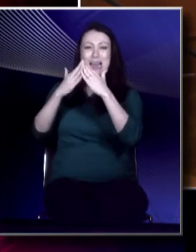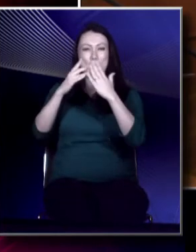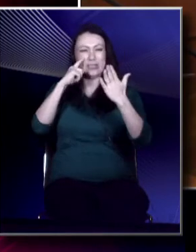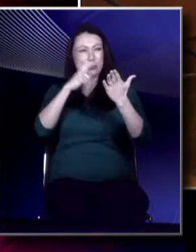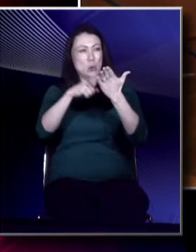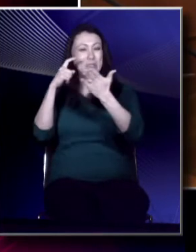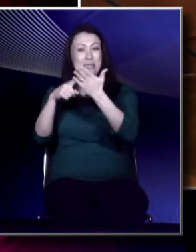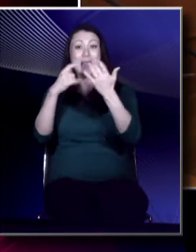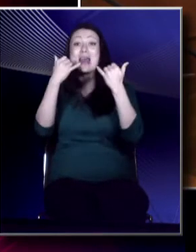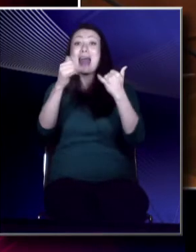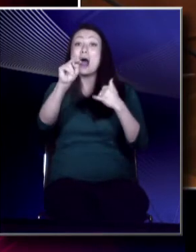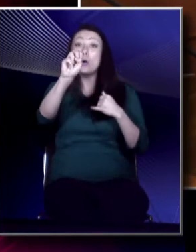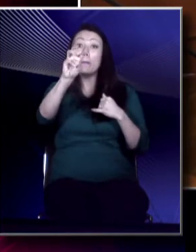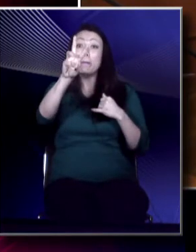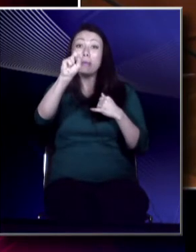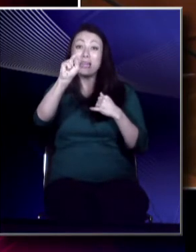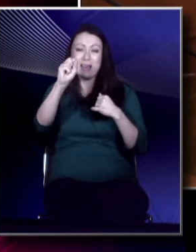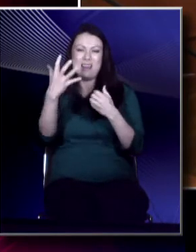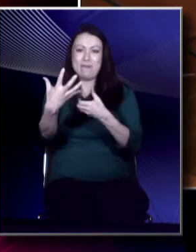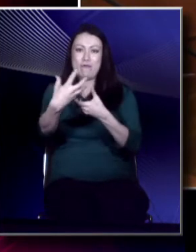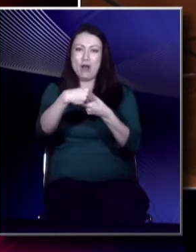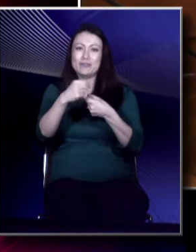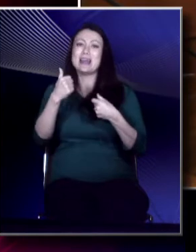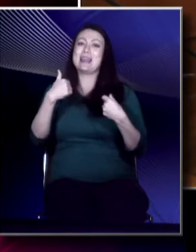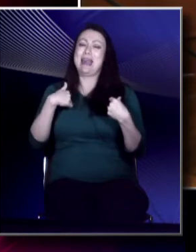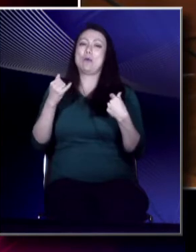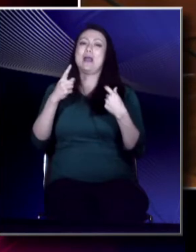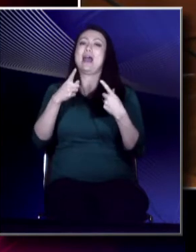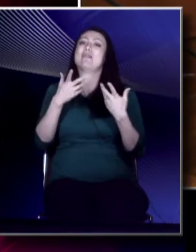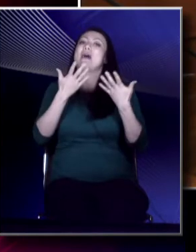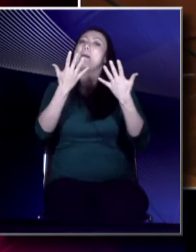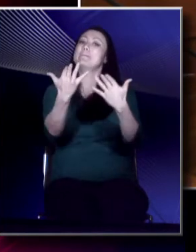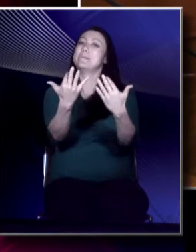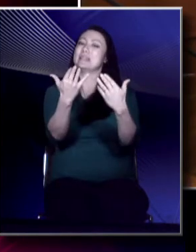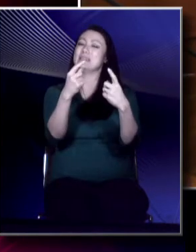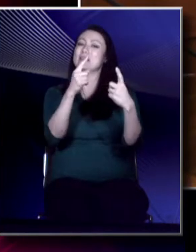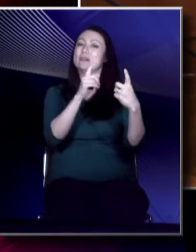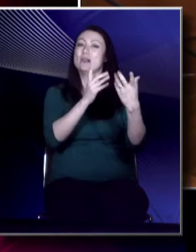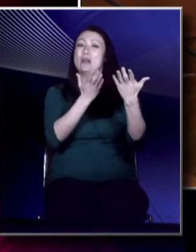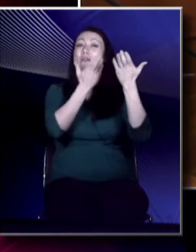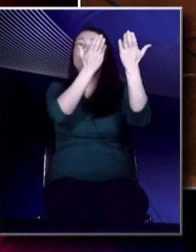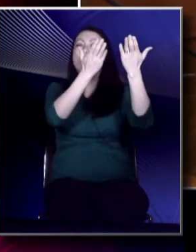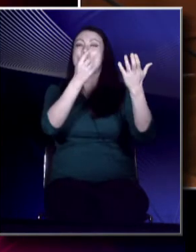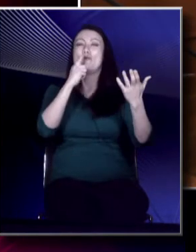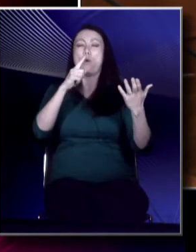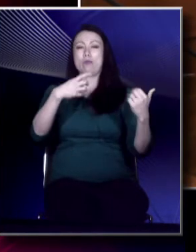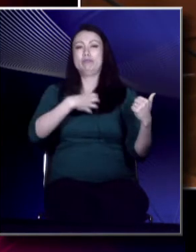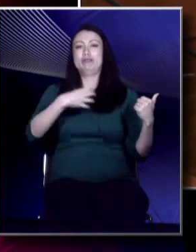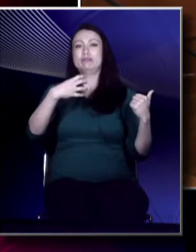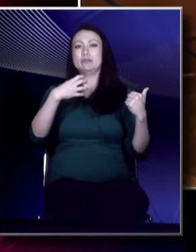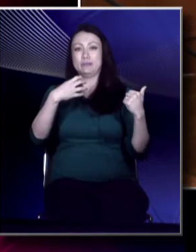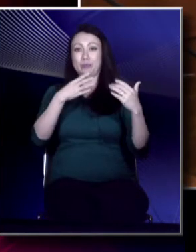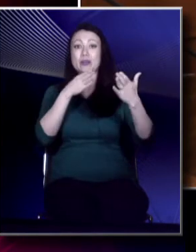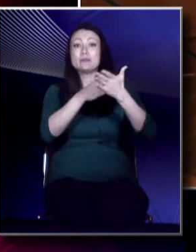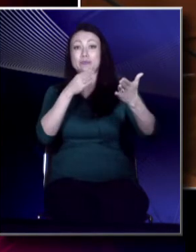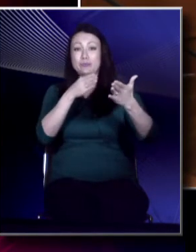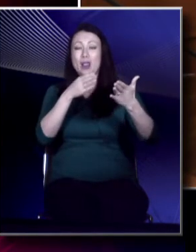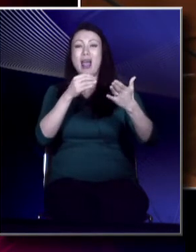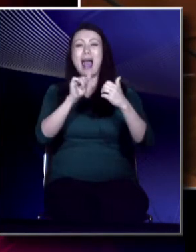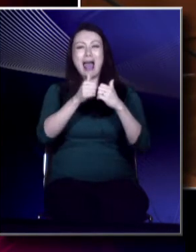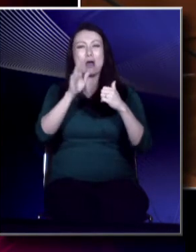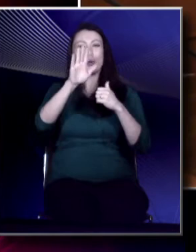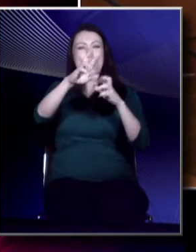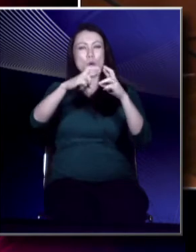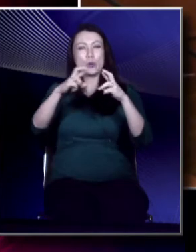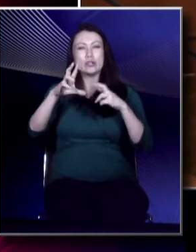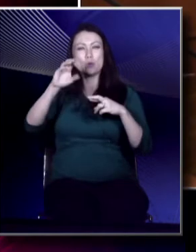media is now involved, and we have a pending Office of Civil Rights complaint against ASDB for the way your administration and regional cooperative system has hurt my